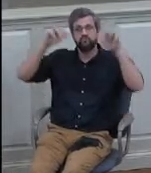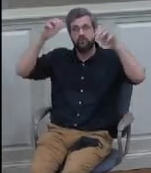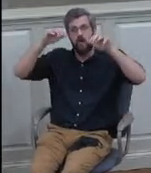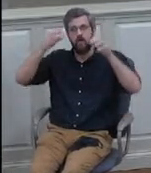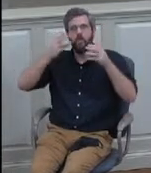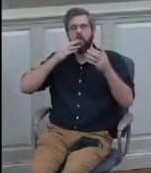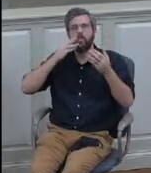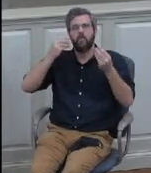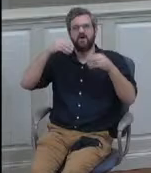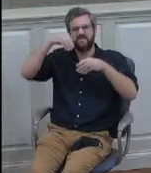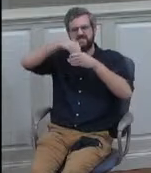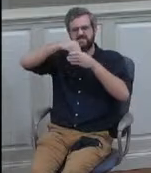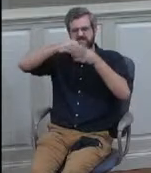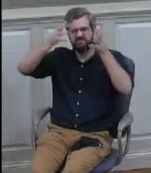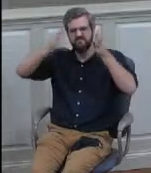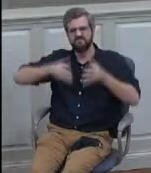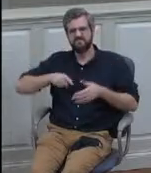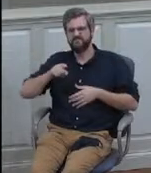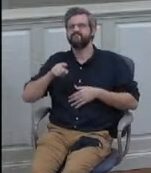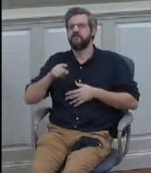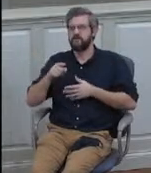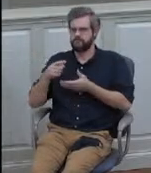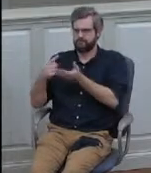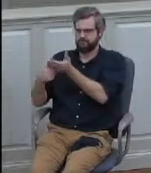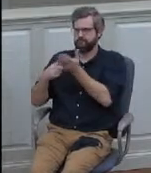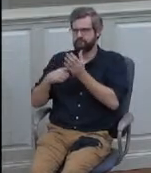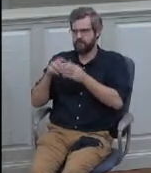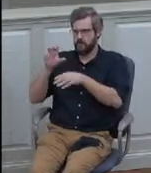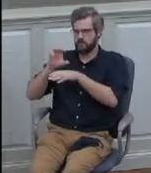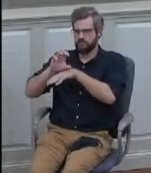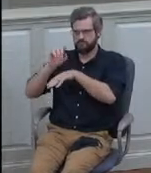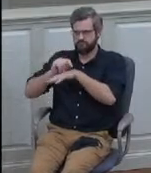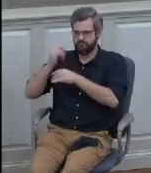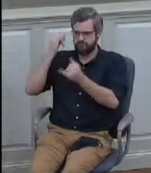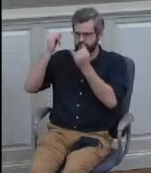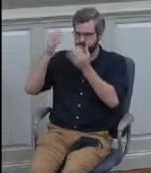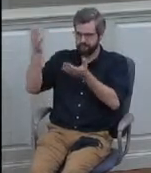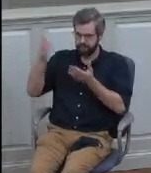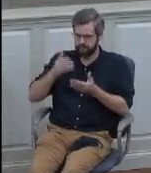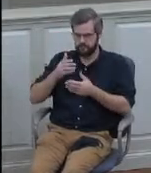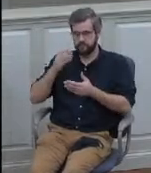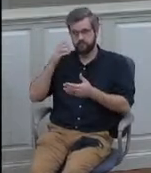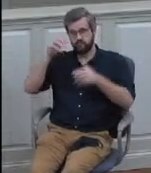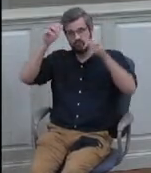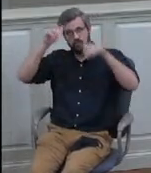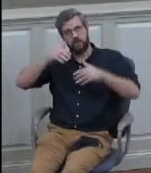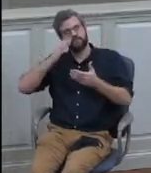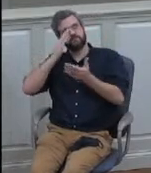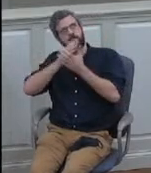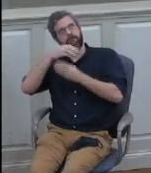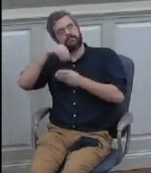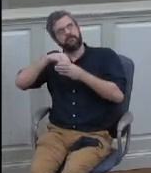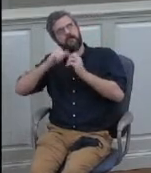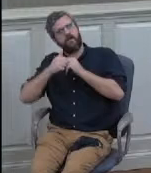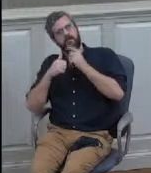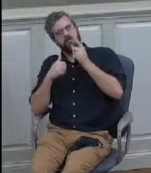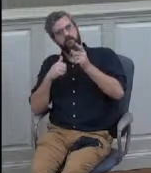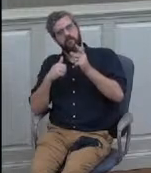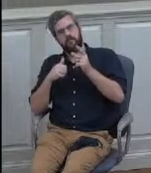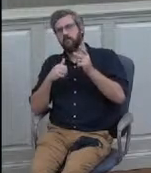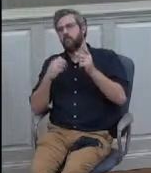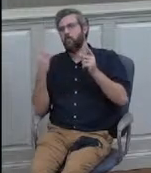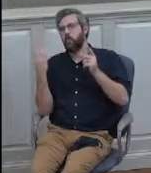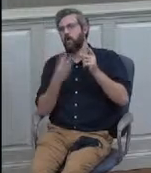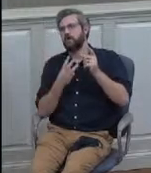So I'm starting to kind of work with consultants to brainstorm an idea to prevent rainfall from getting in. That faces west,